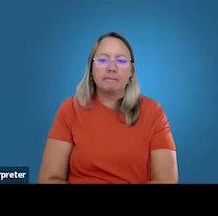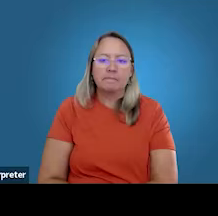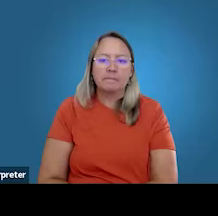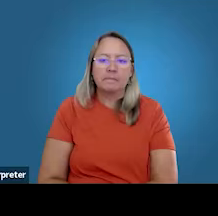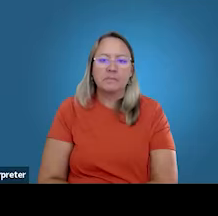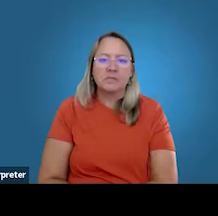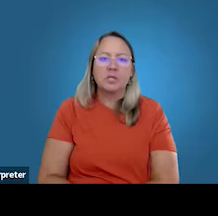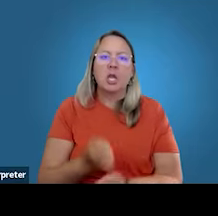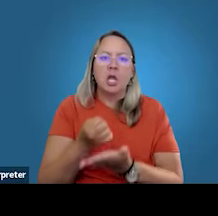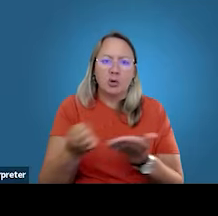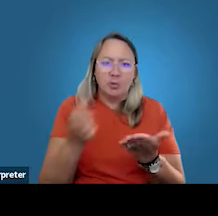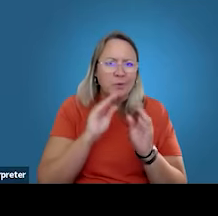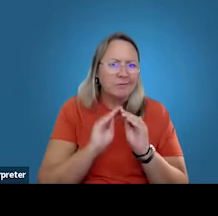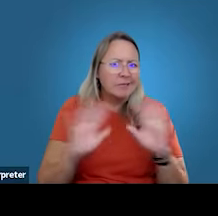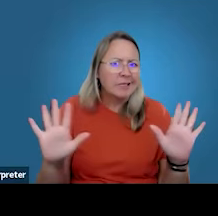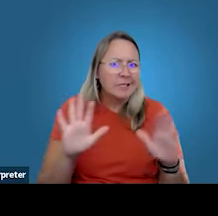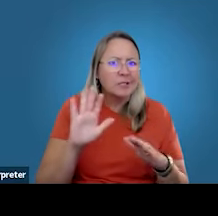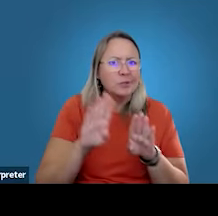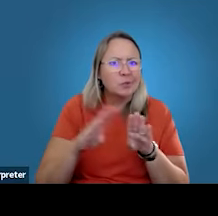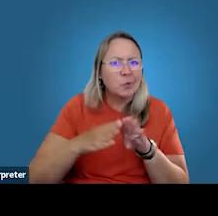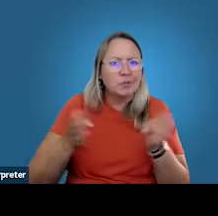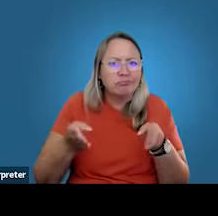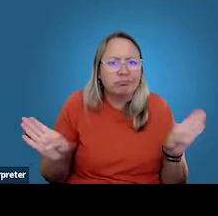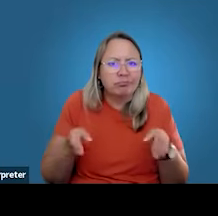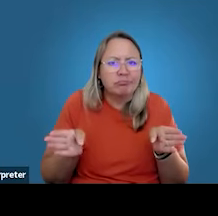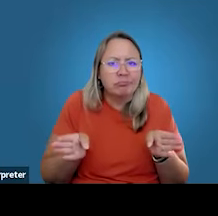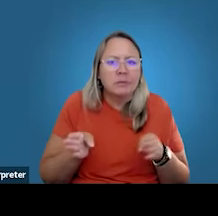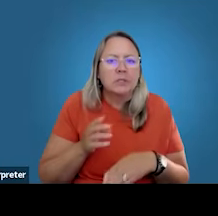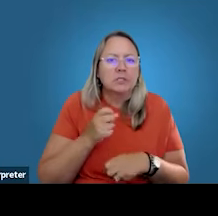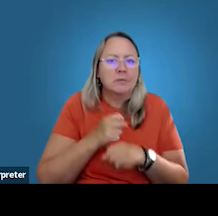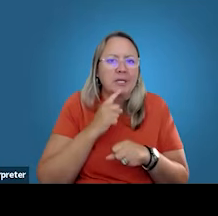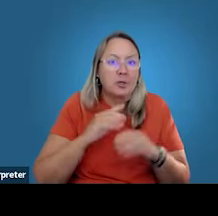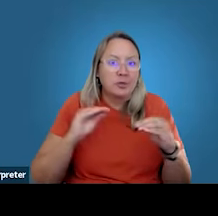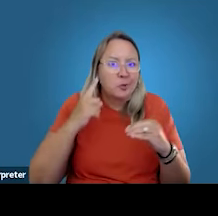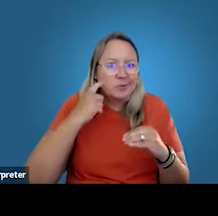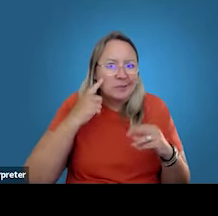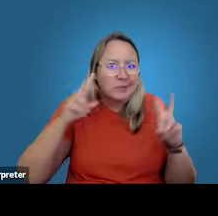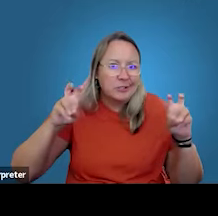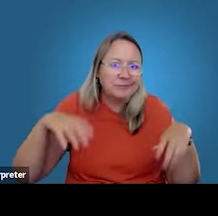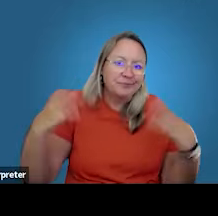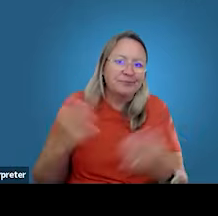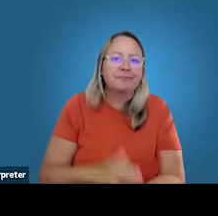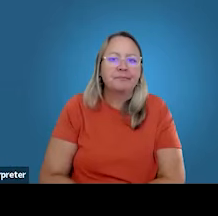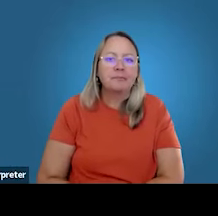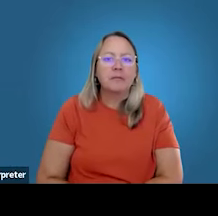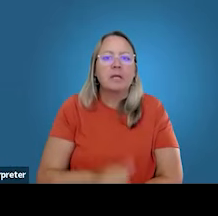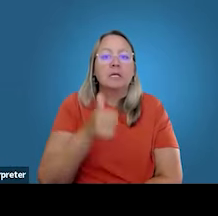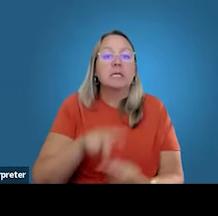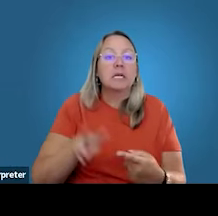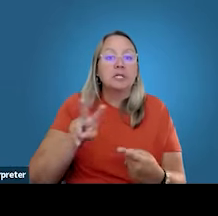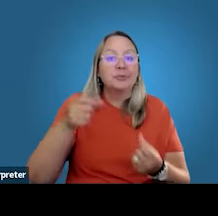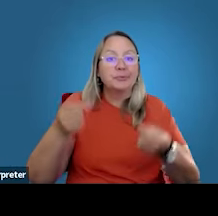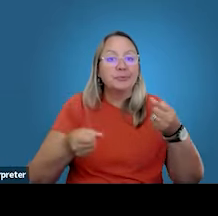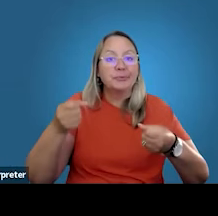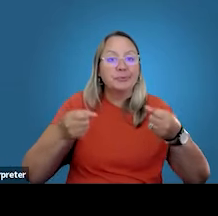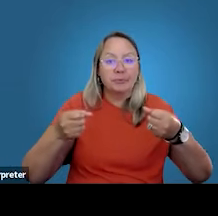Equipped with transparent doors to eliminate reasonable suspicion, whatever that means. A 10-2 steering wheel that keeps hands visible at